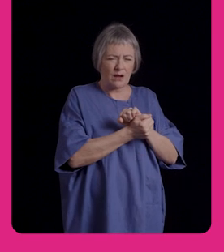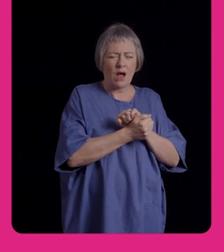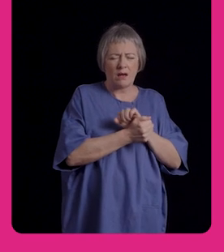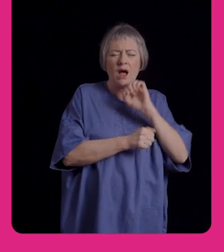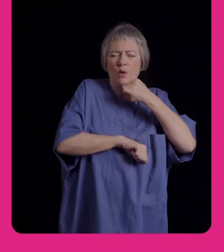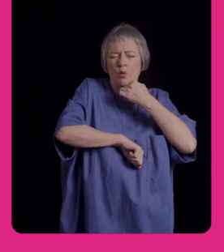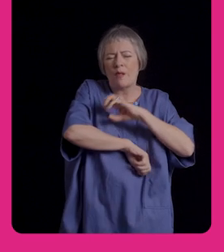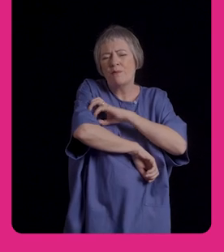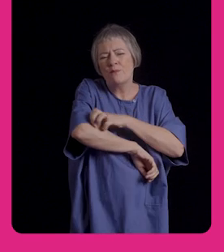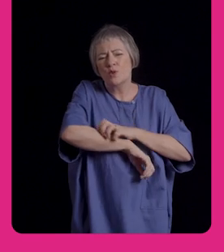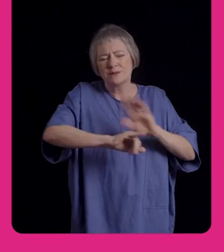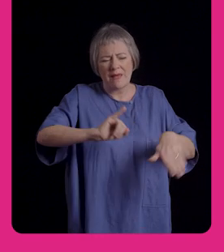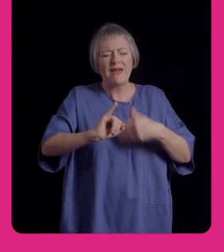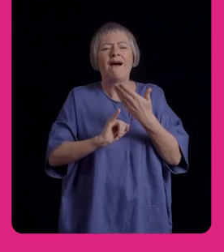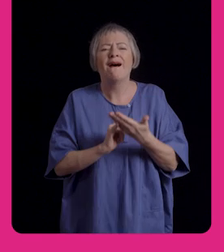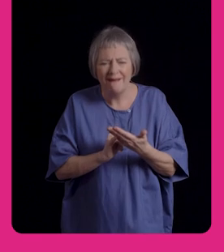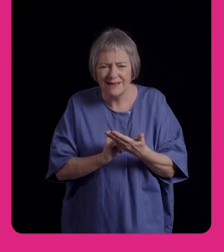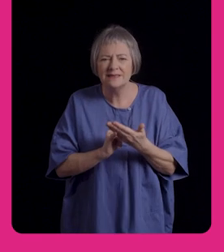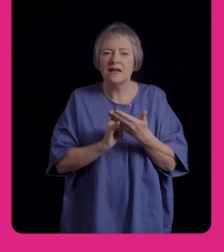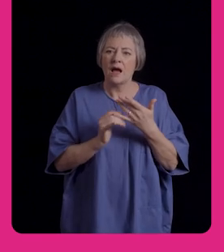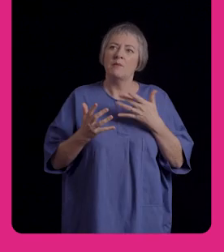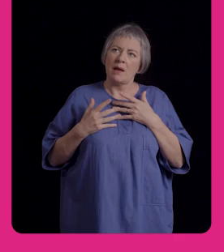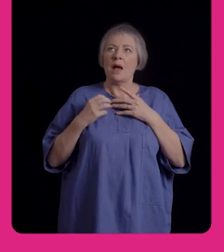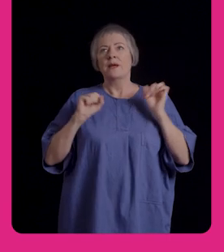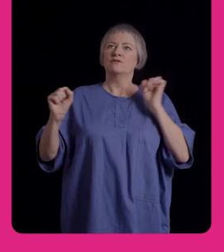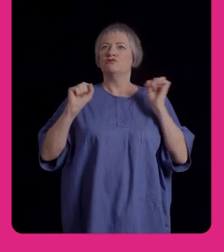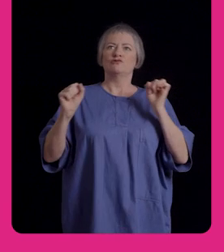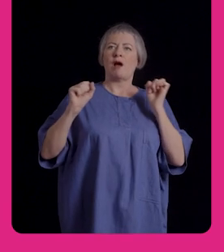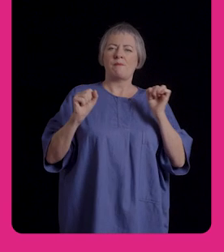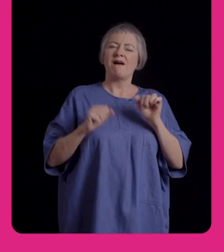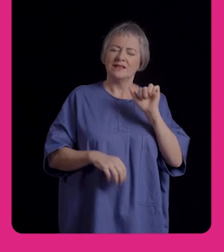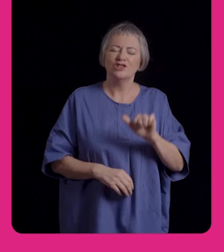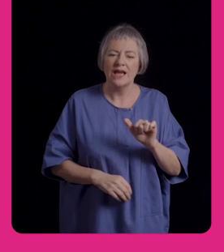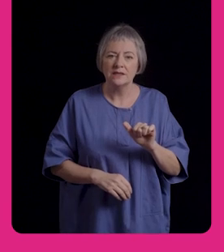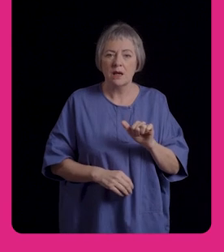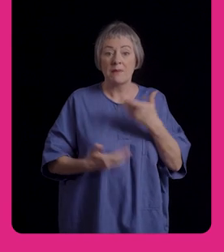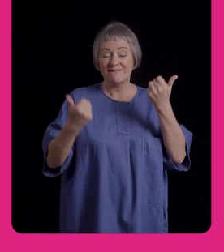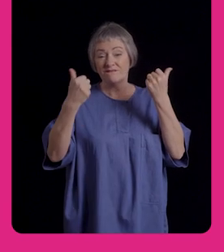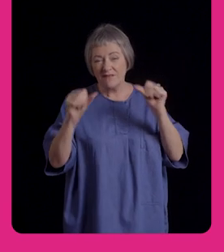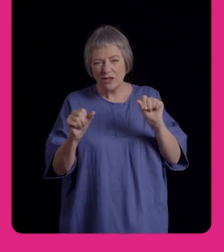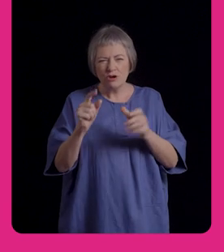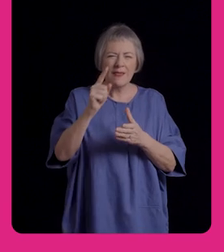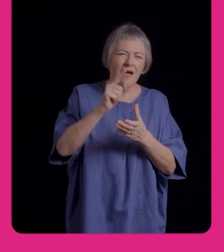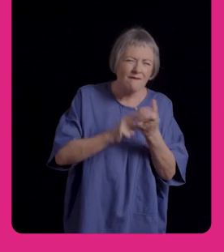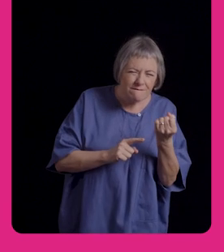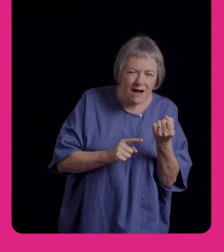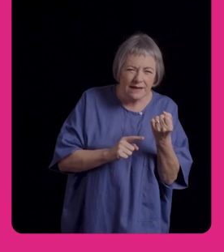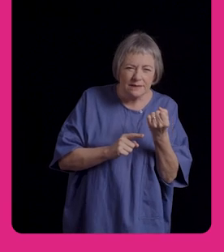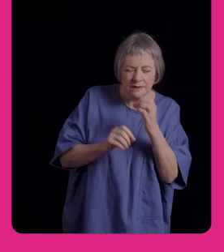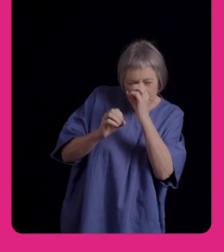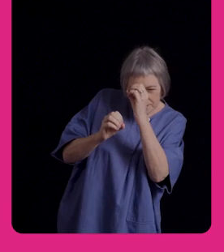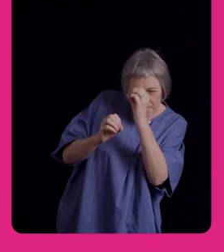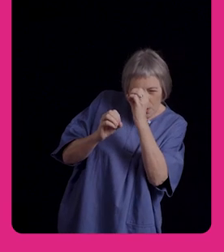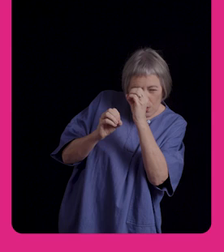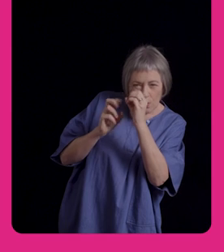to be bruised all over at the end of this because, you know, I'm a bit melodramatic about things like that. But eventually I do find a